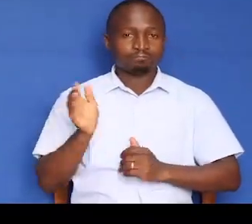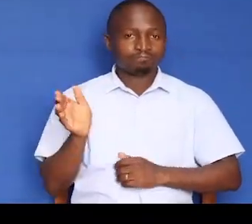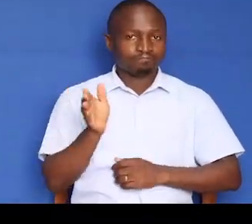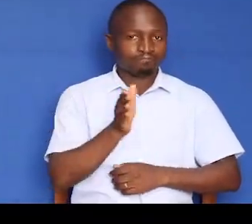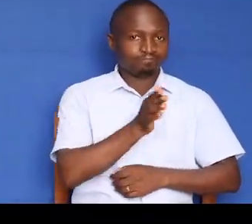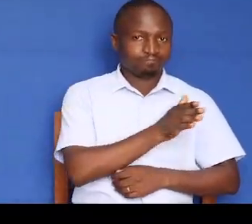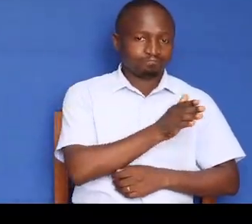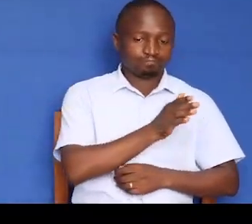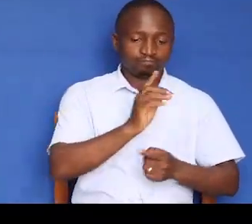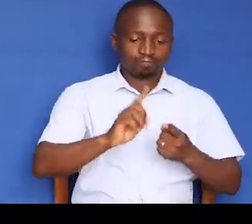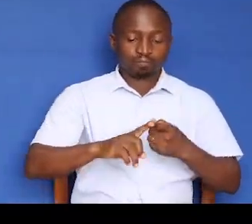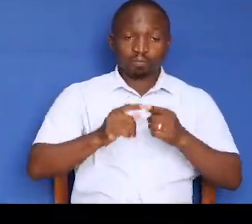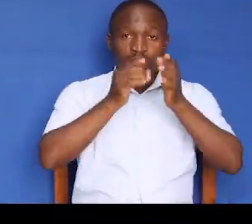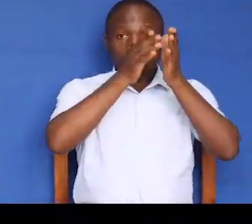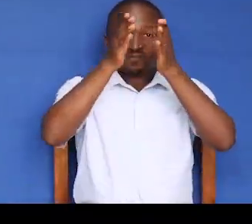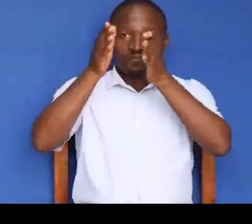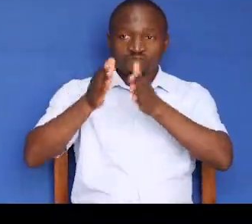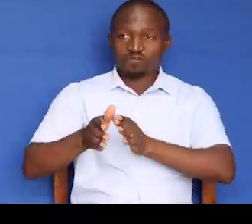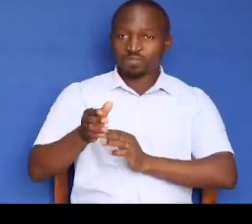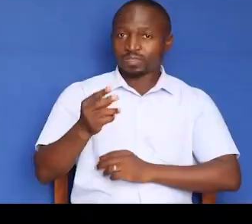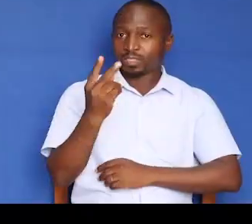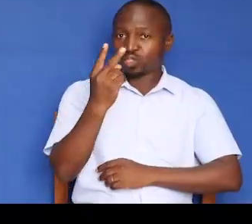And at two output level,